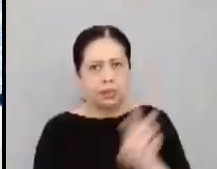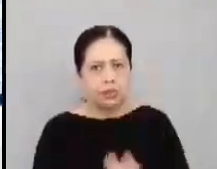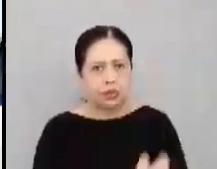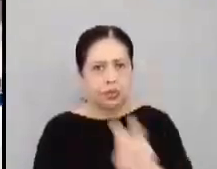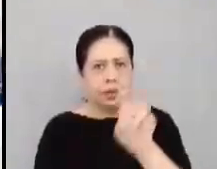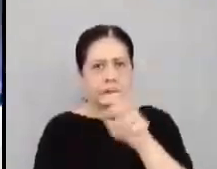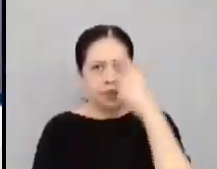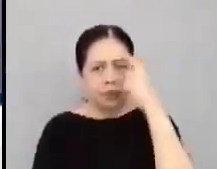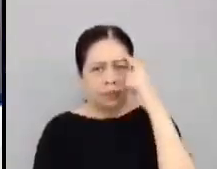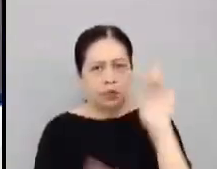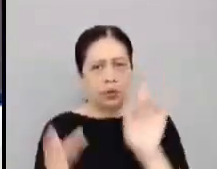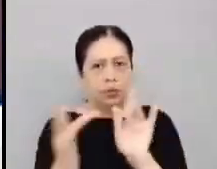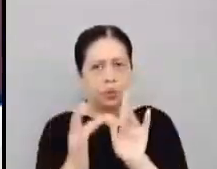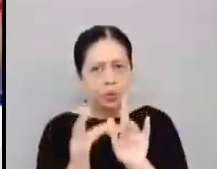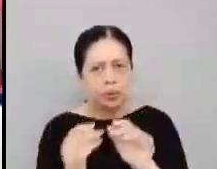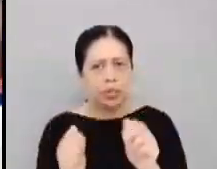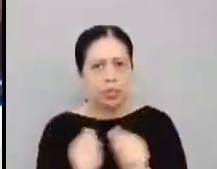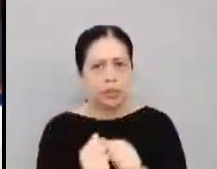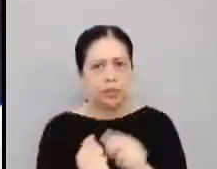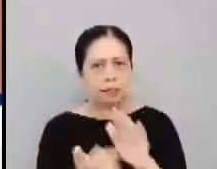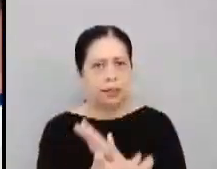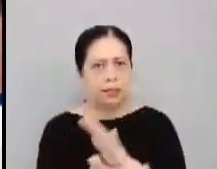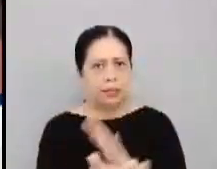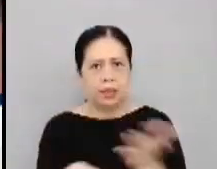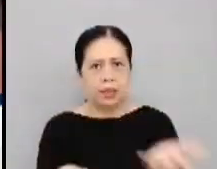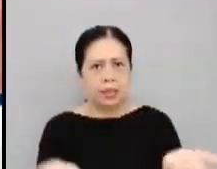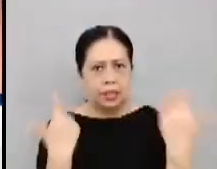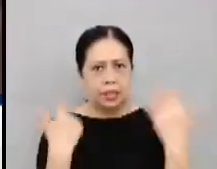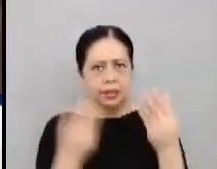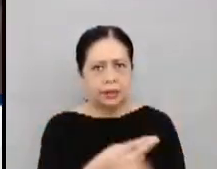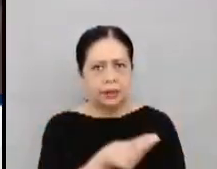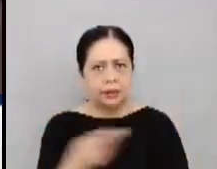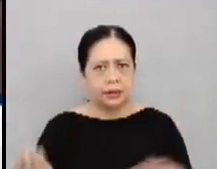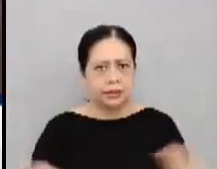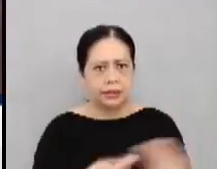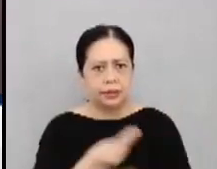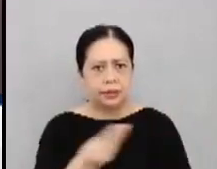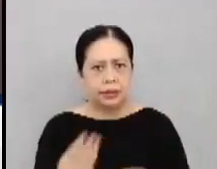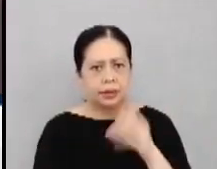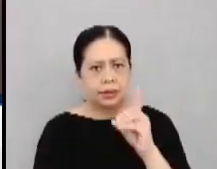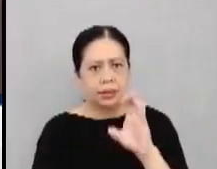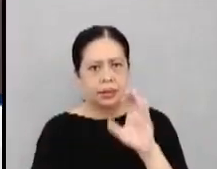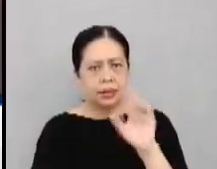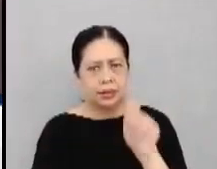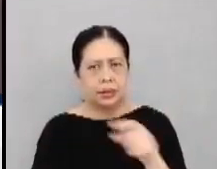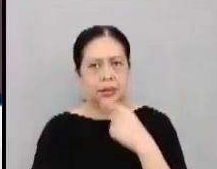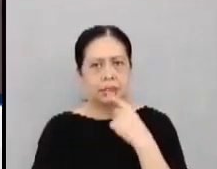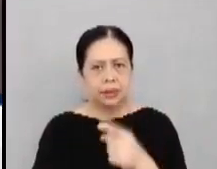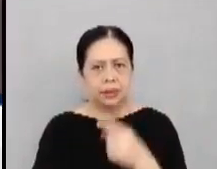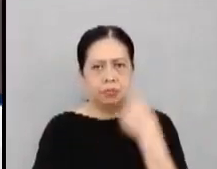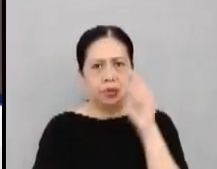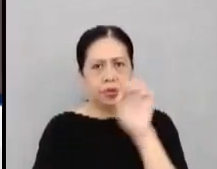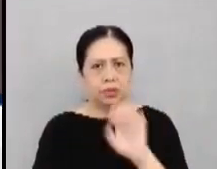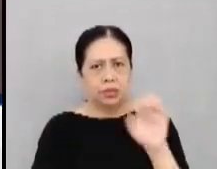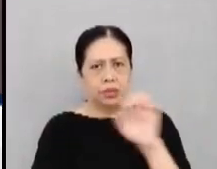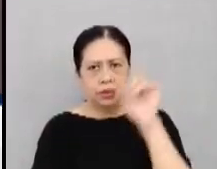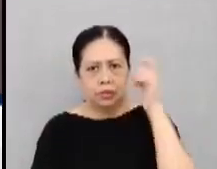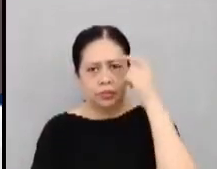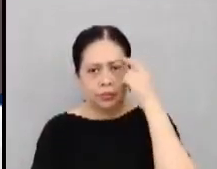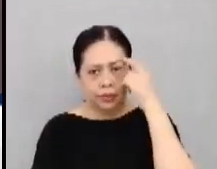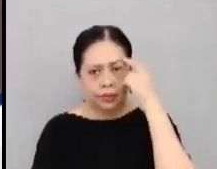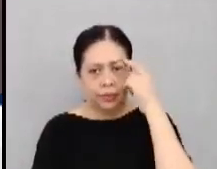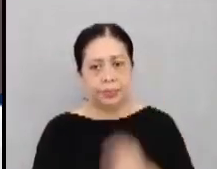class at paperless transactions under secretary for e-government David almiral